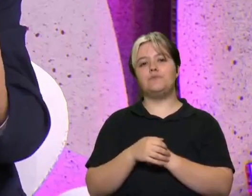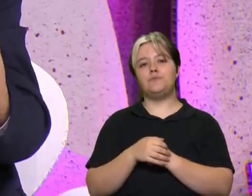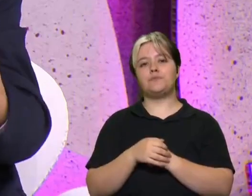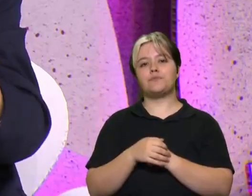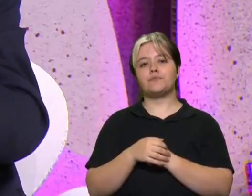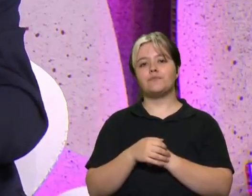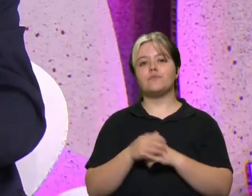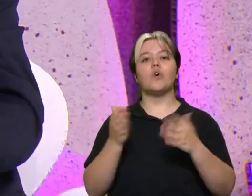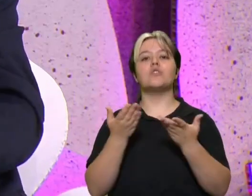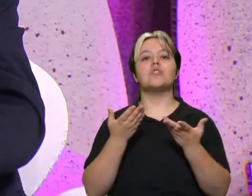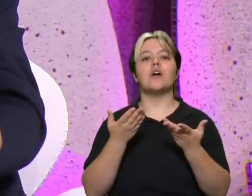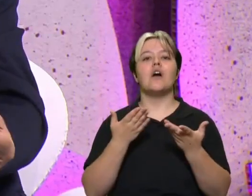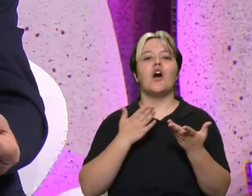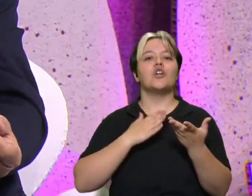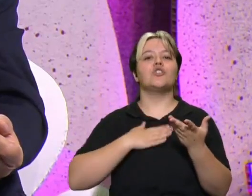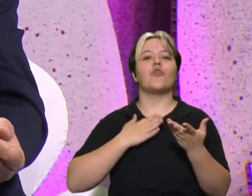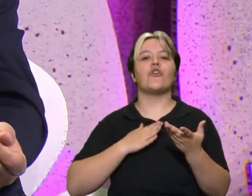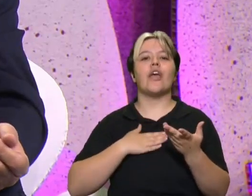and